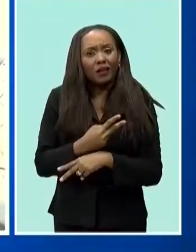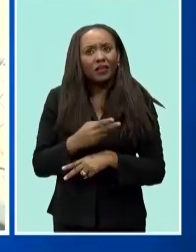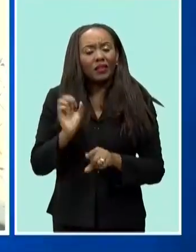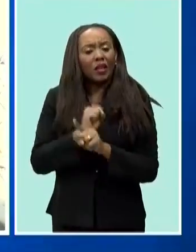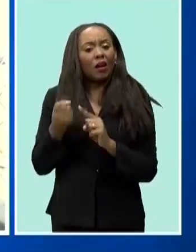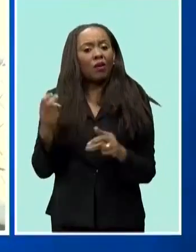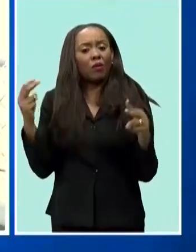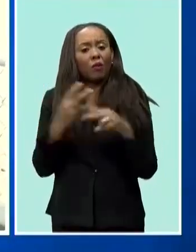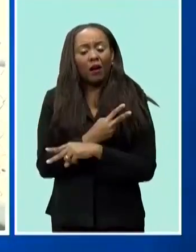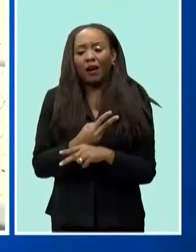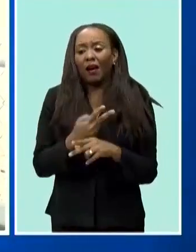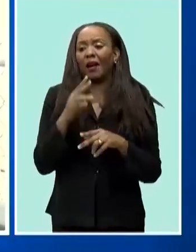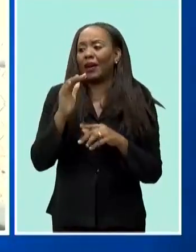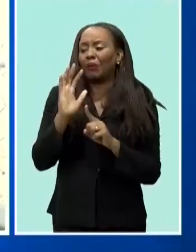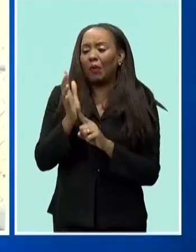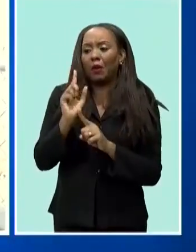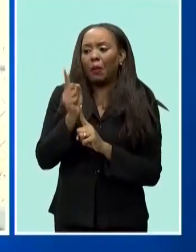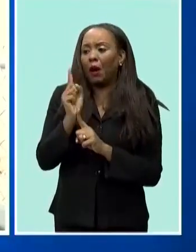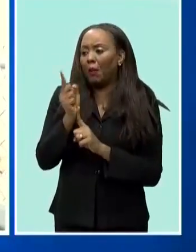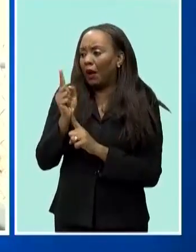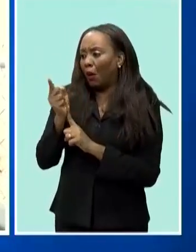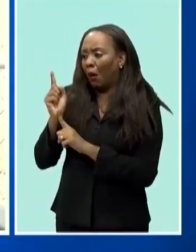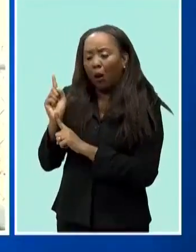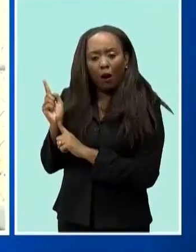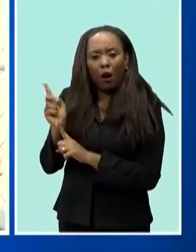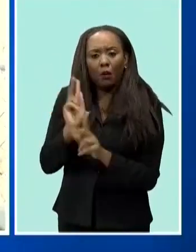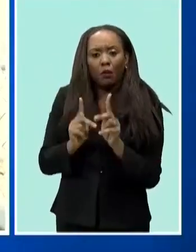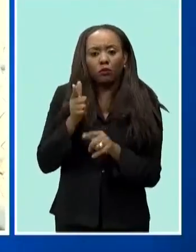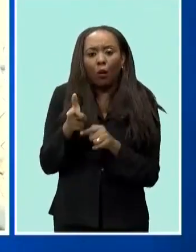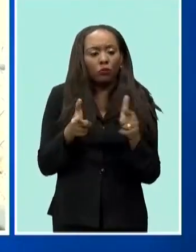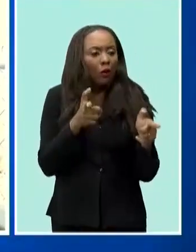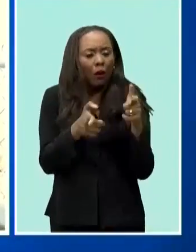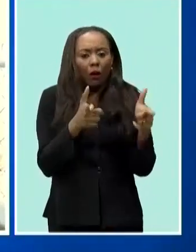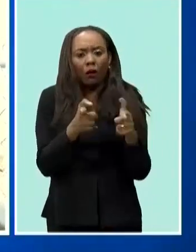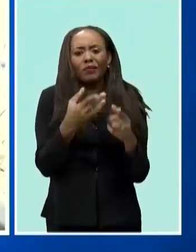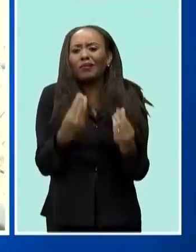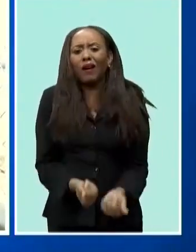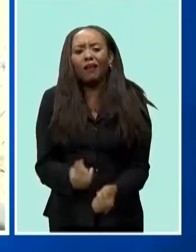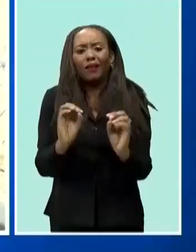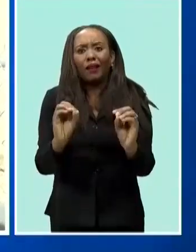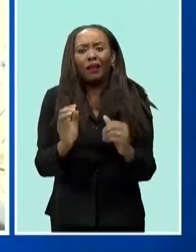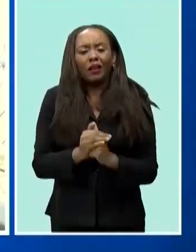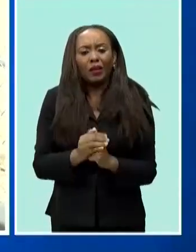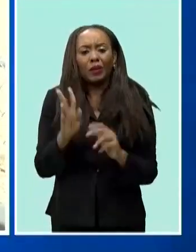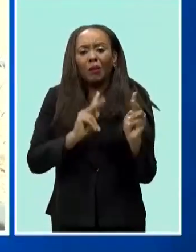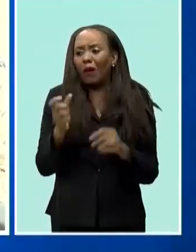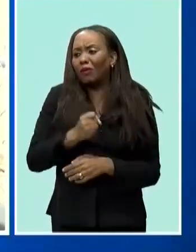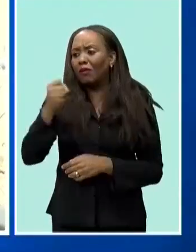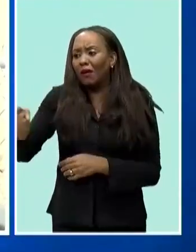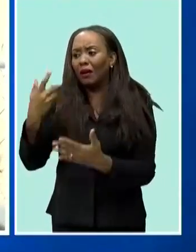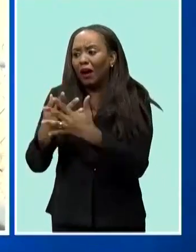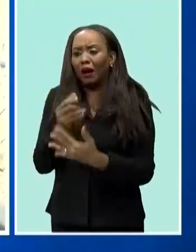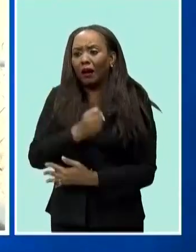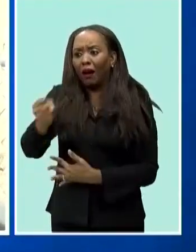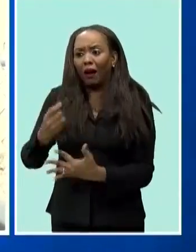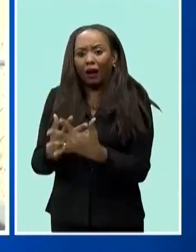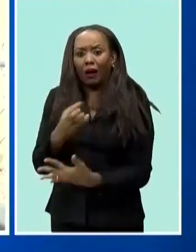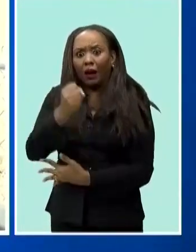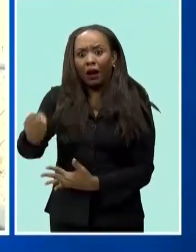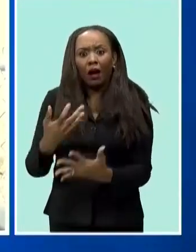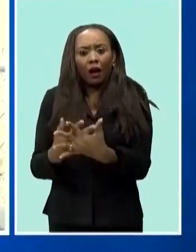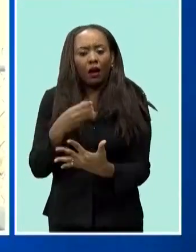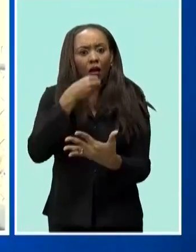worse. Every minute somebody shoot, and for what? It ain't solving the problem. It won't make the jail population more.